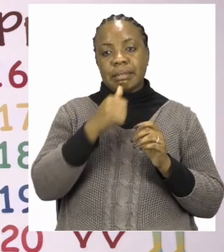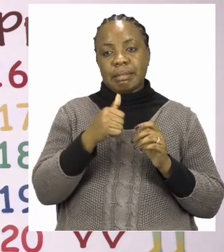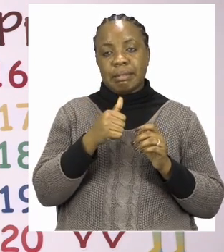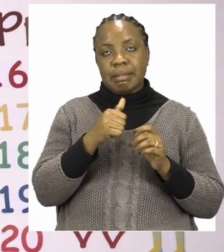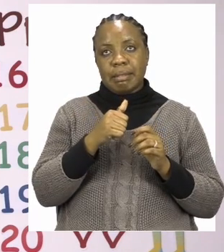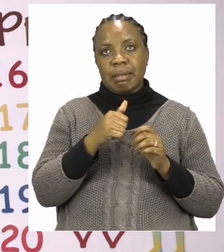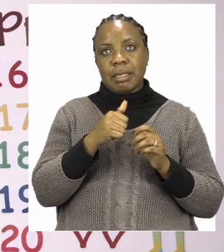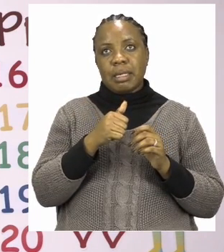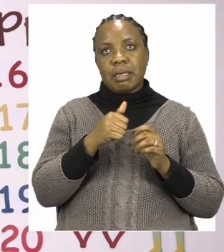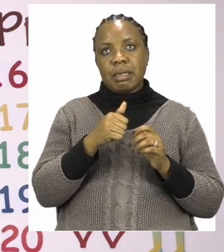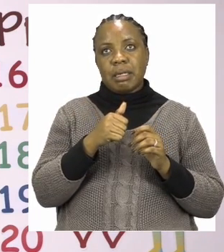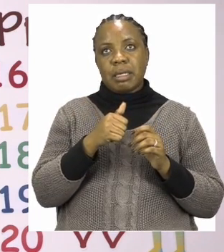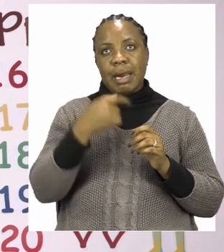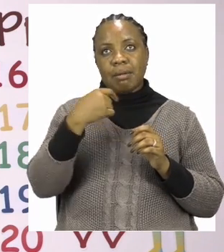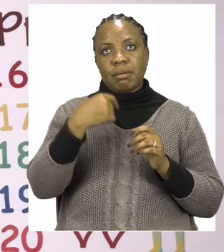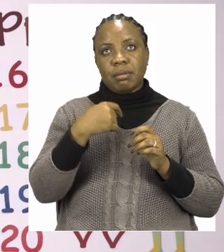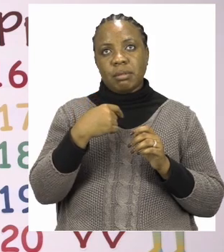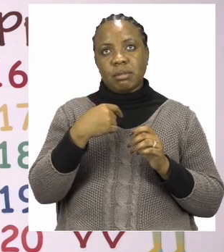dancing,